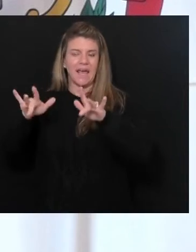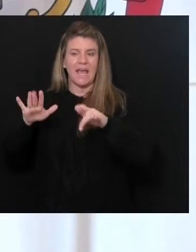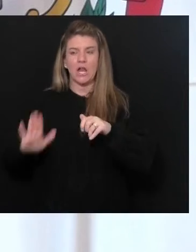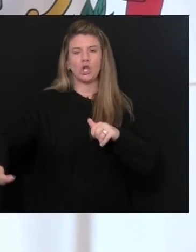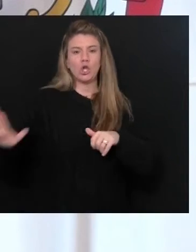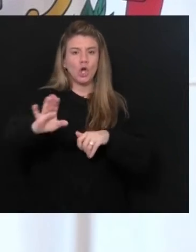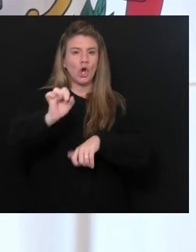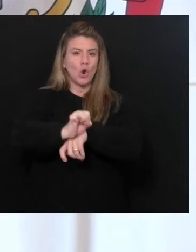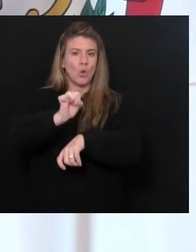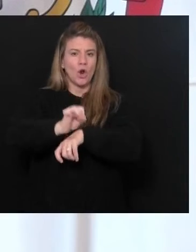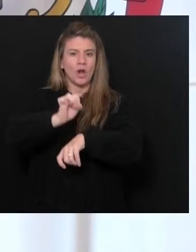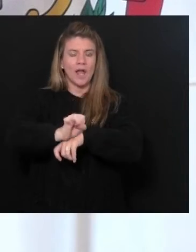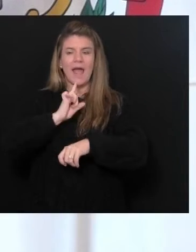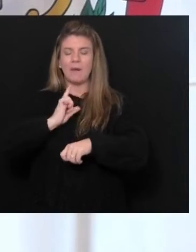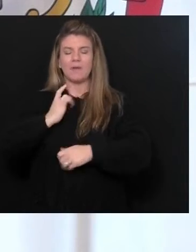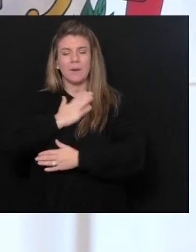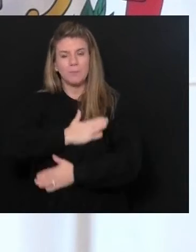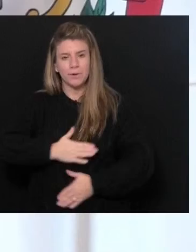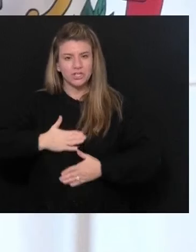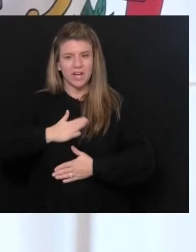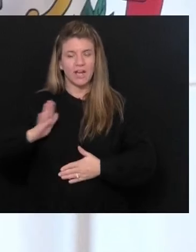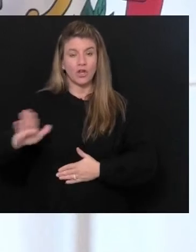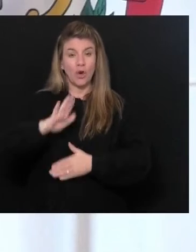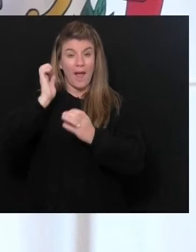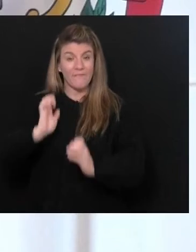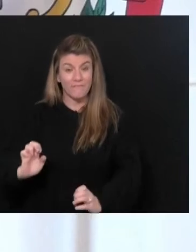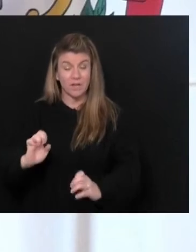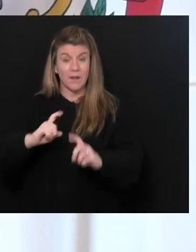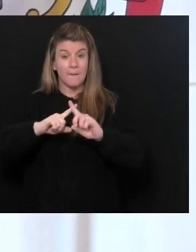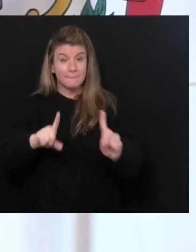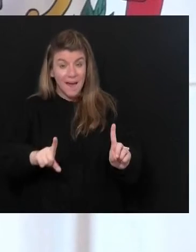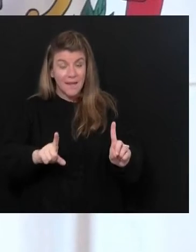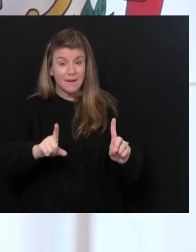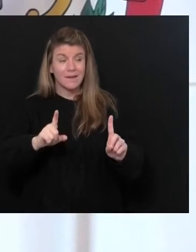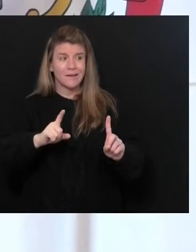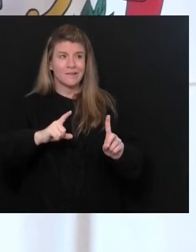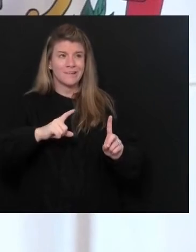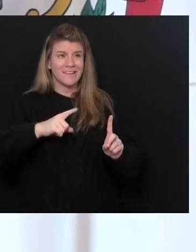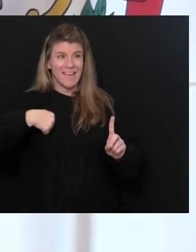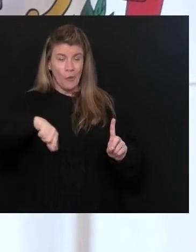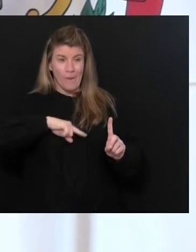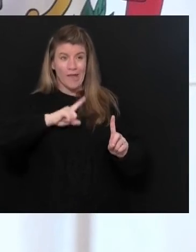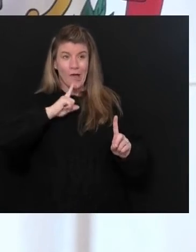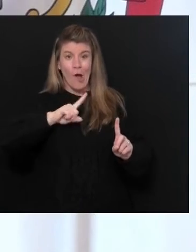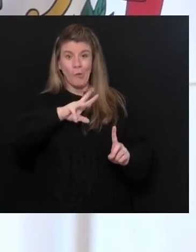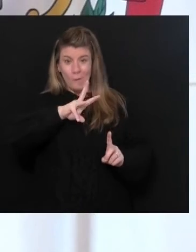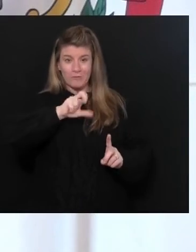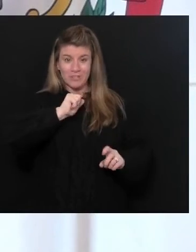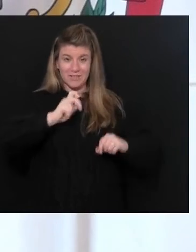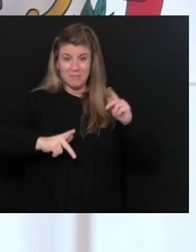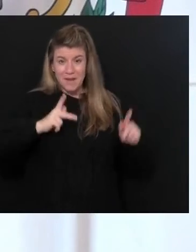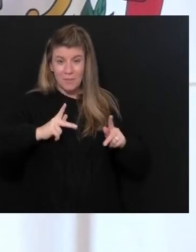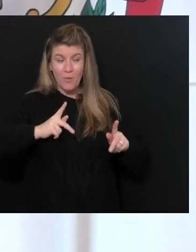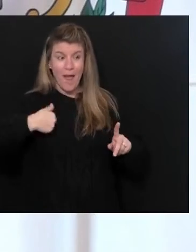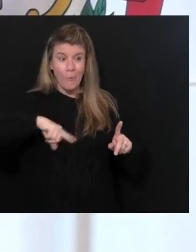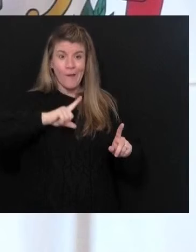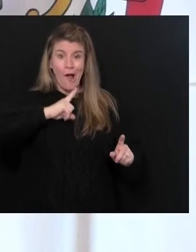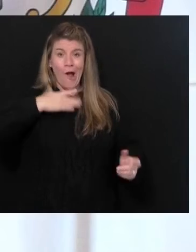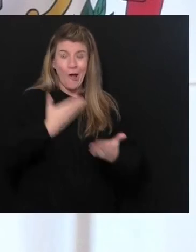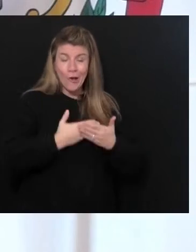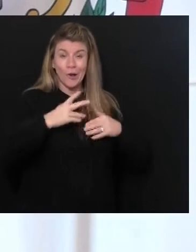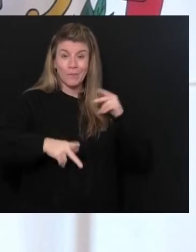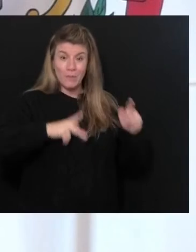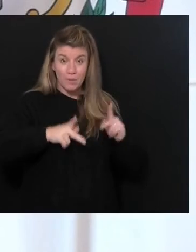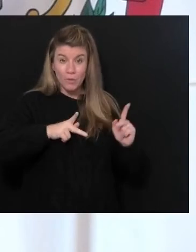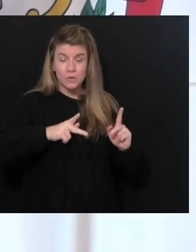totally appreciative of the effort. But I know just how good West Virginians are. And I know this, that if anybody